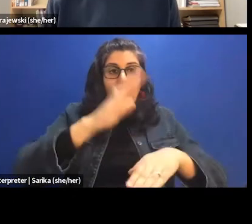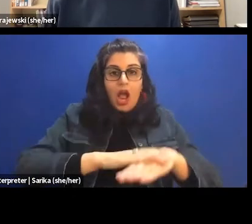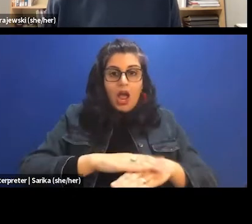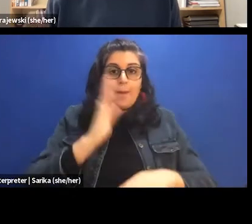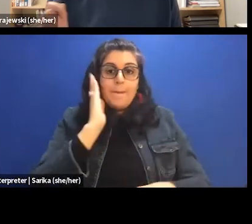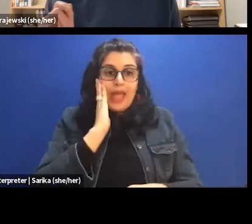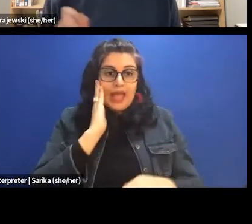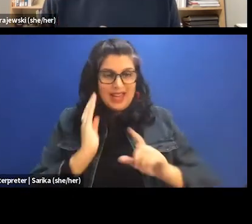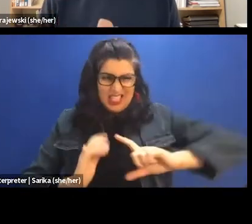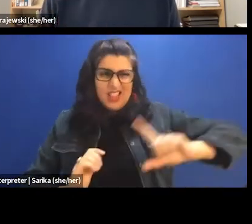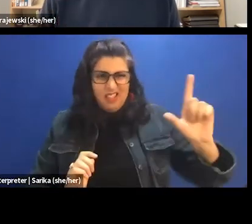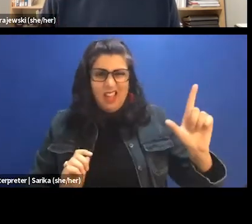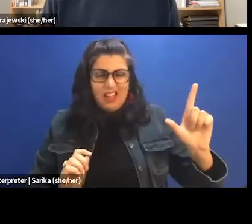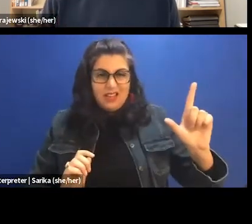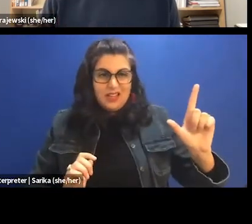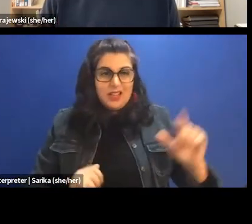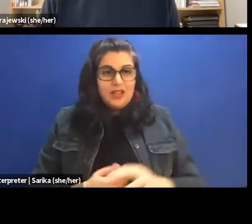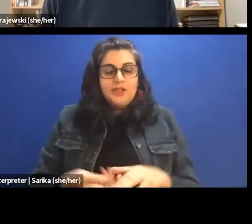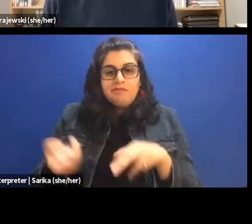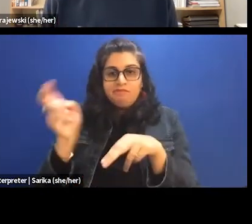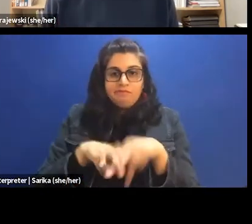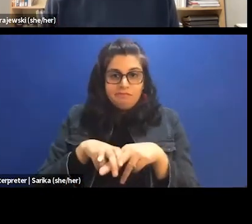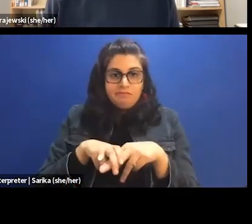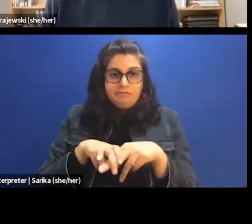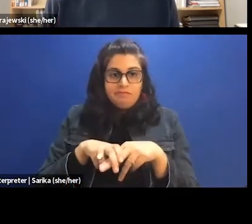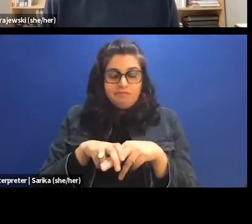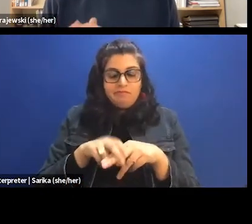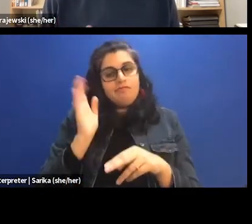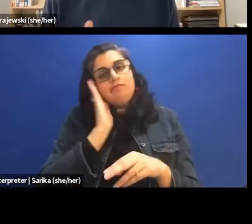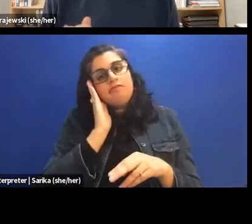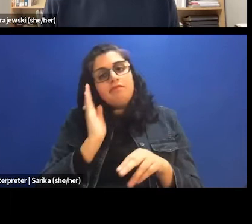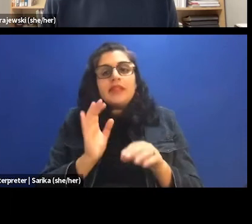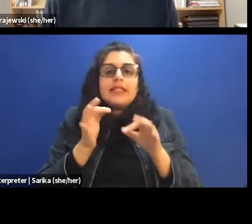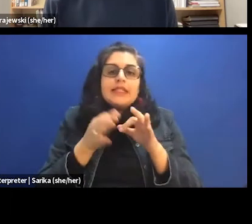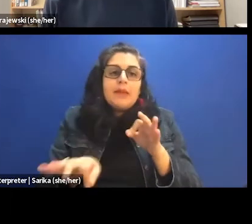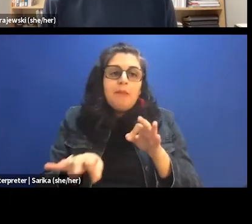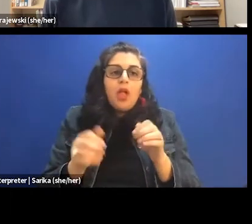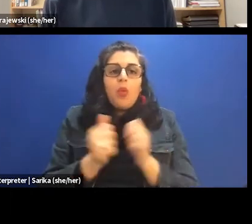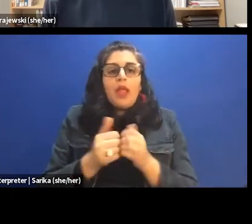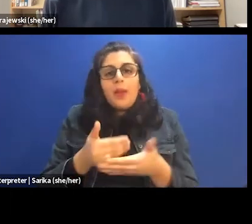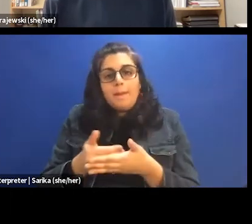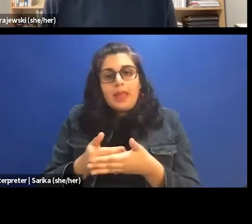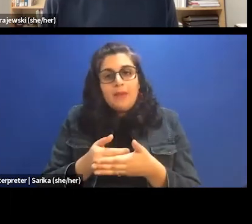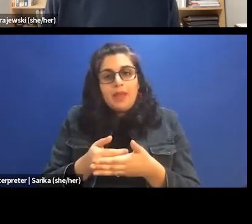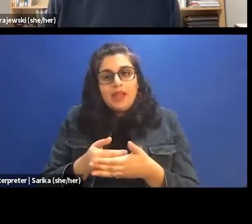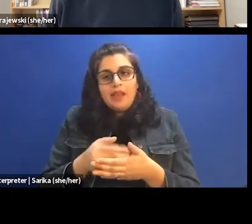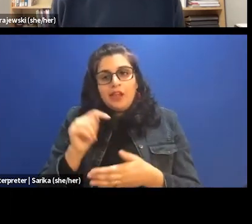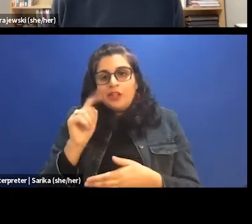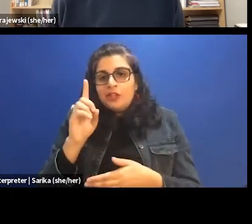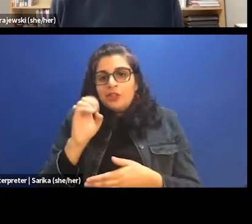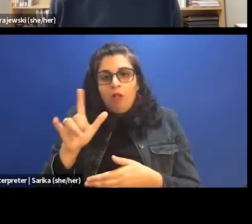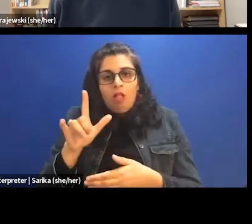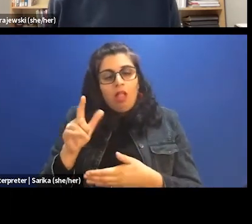left, the young artist sits on a simple cot with a baby doll beside her.